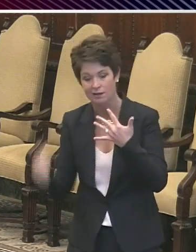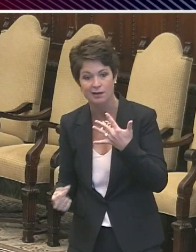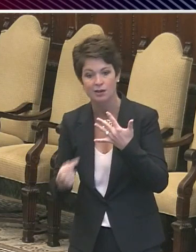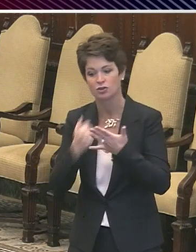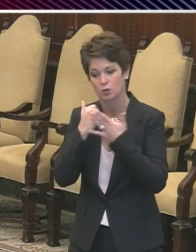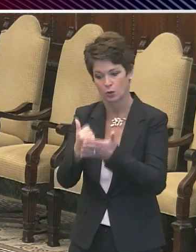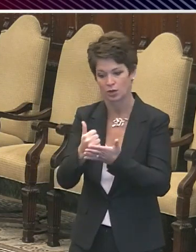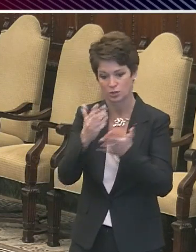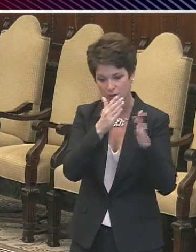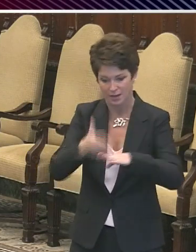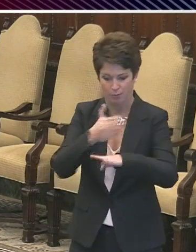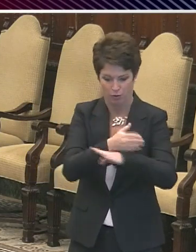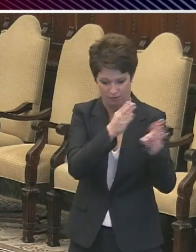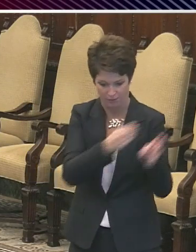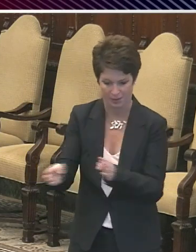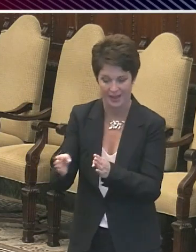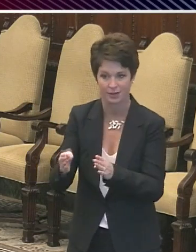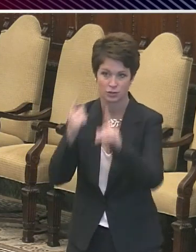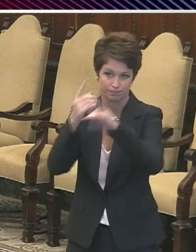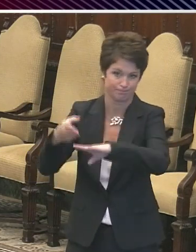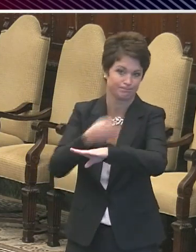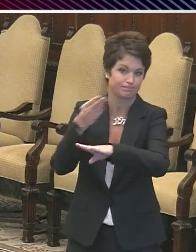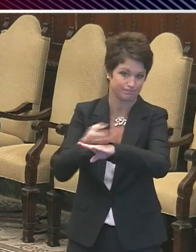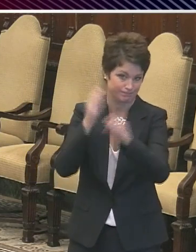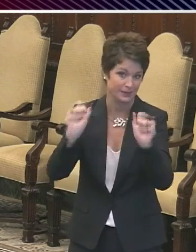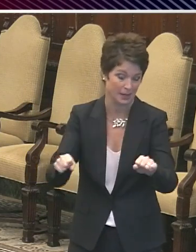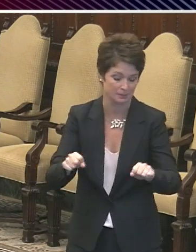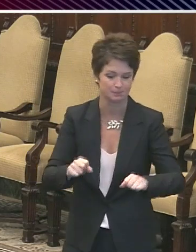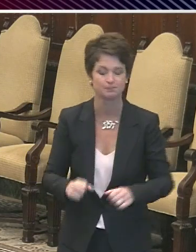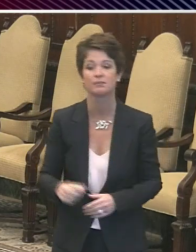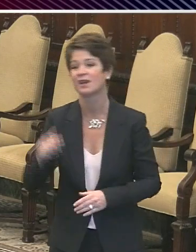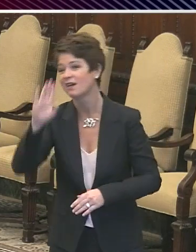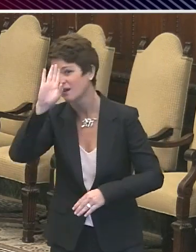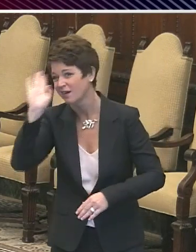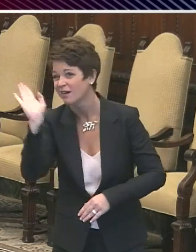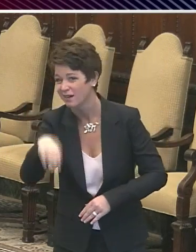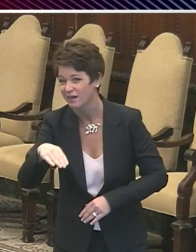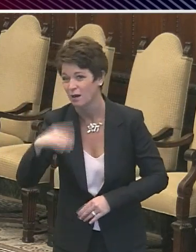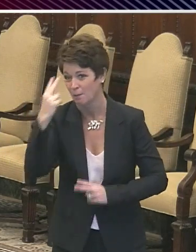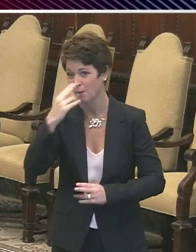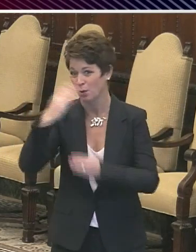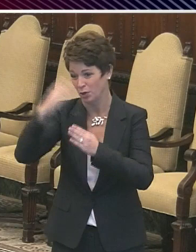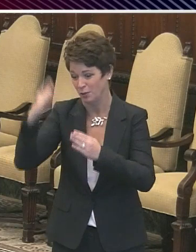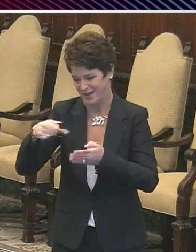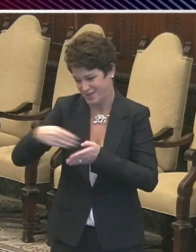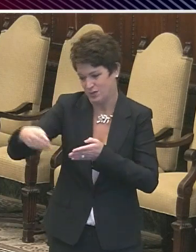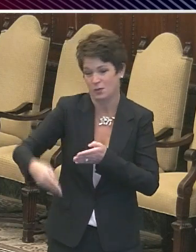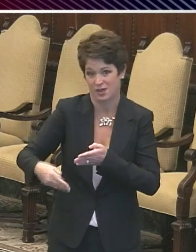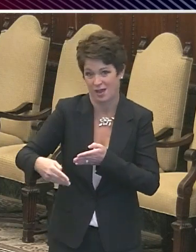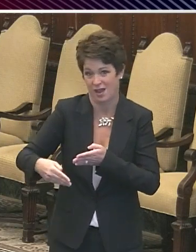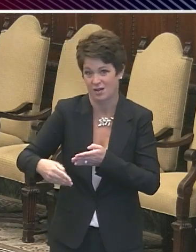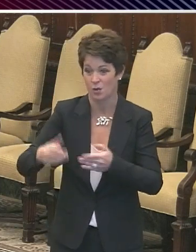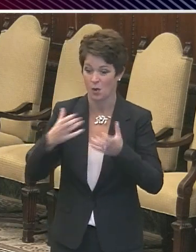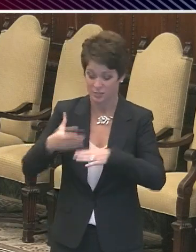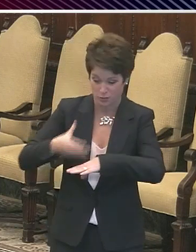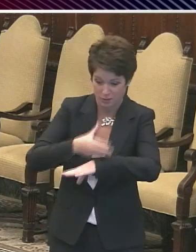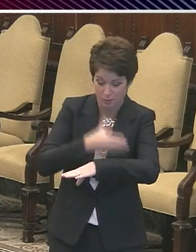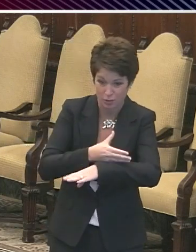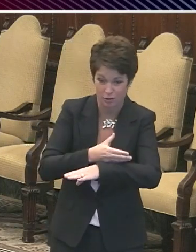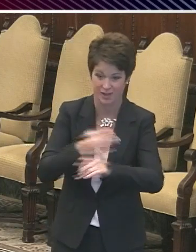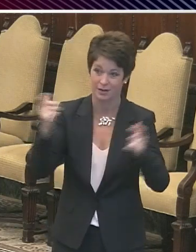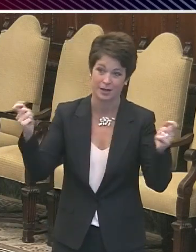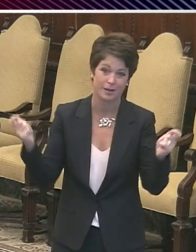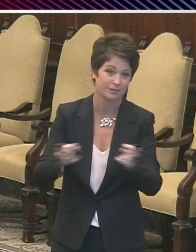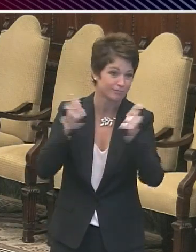plans. This weekend, as you know, is Memorial Day weekend. While many of us won't be celebrating in the ways we normally would, we invite you to tune